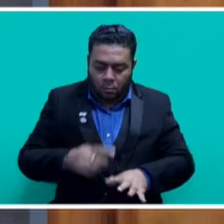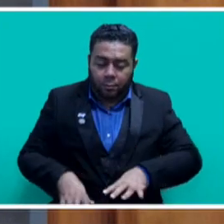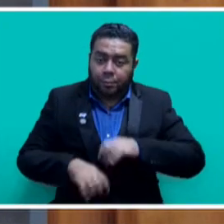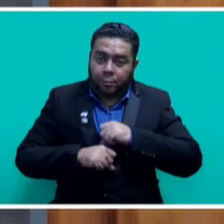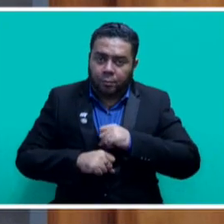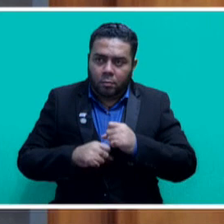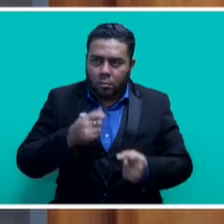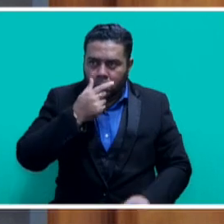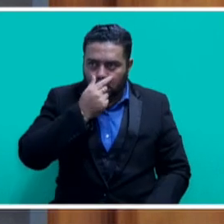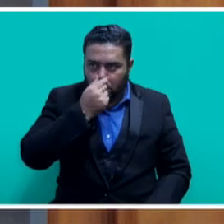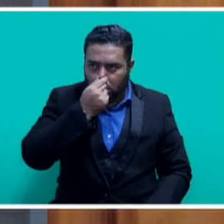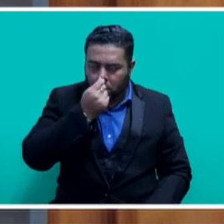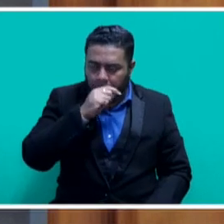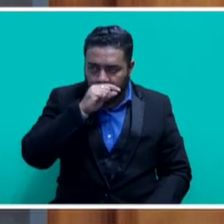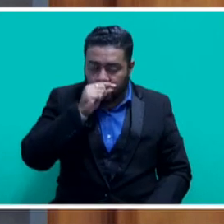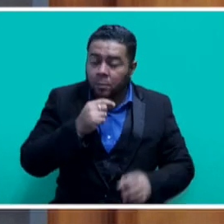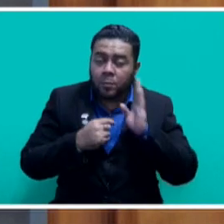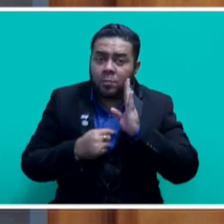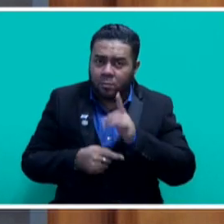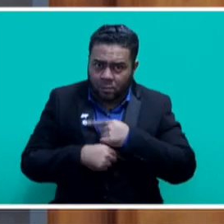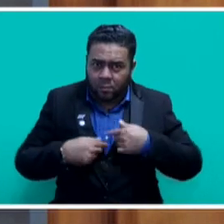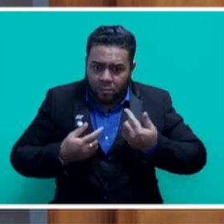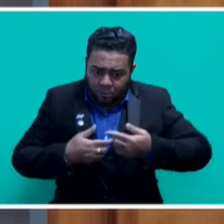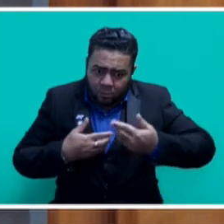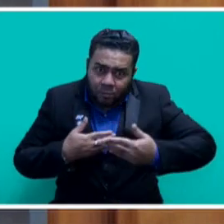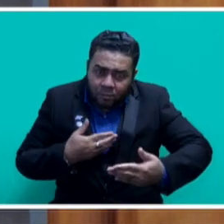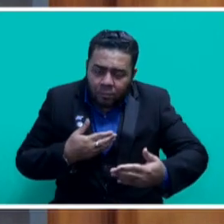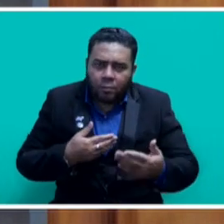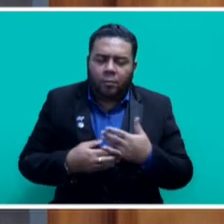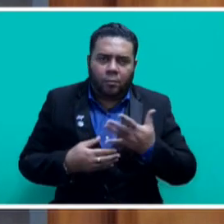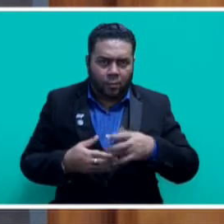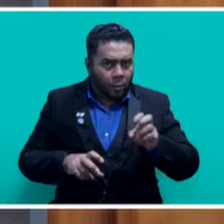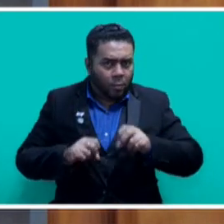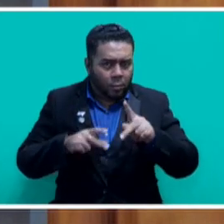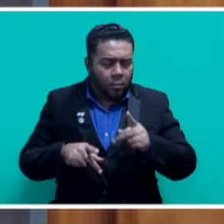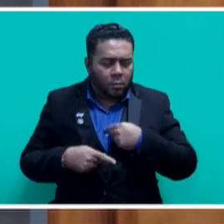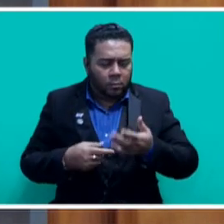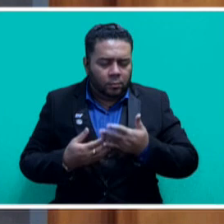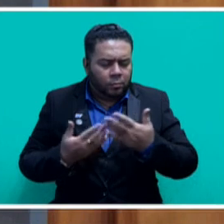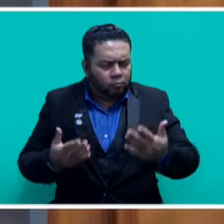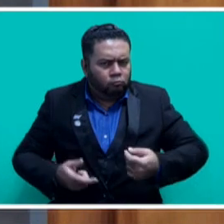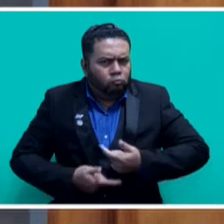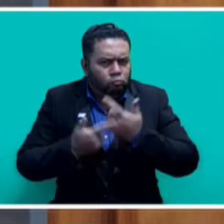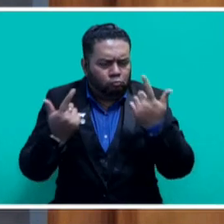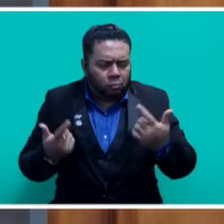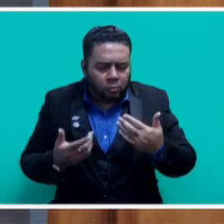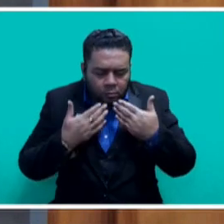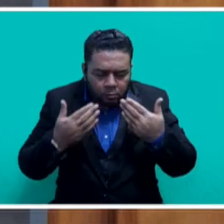confidently. Before I proceed, I would like to take this opportunity to extend my sincere